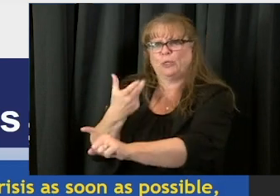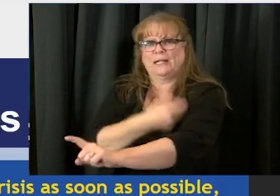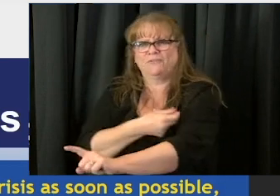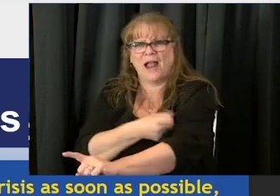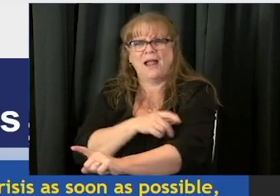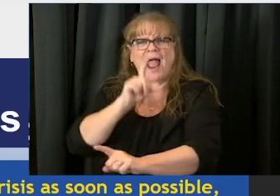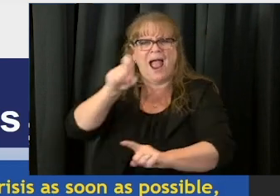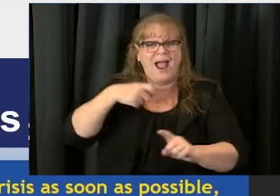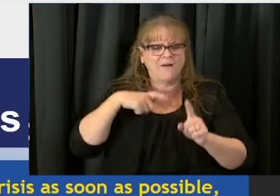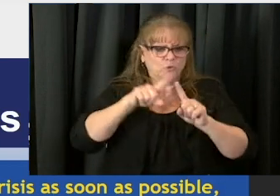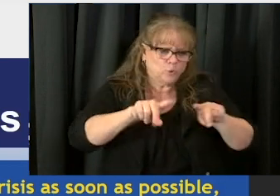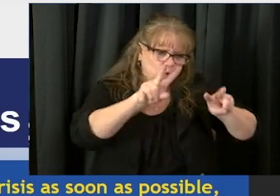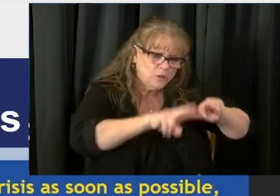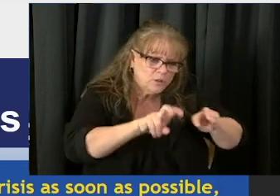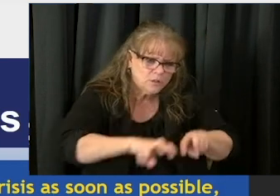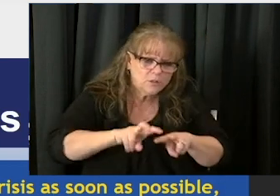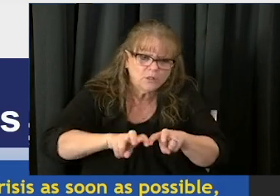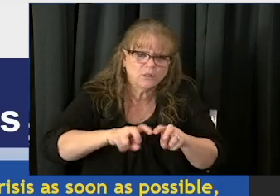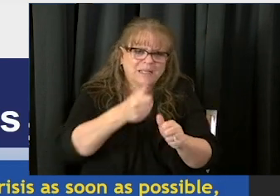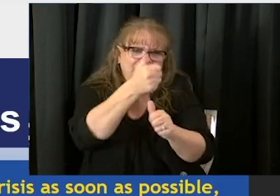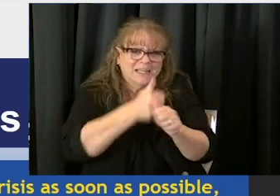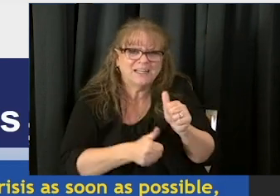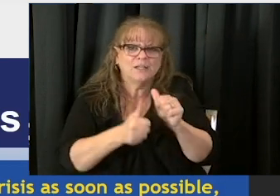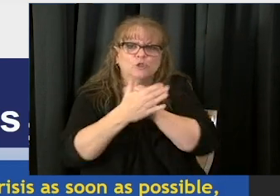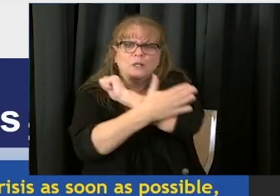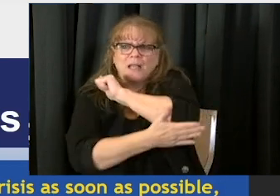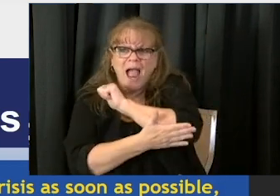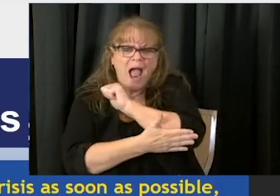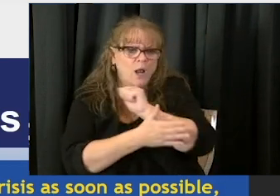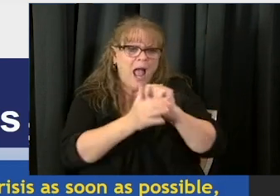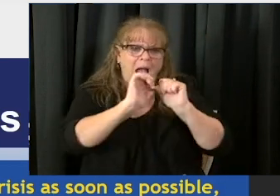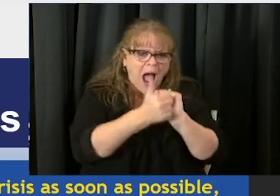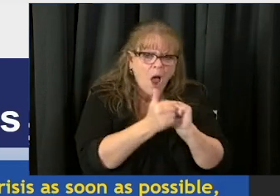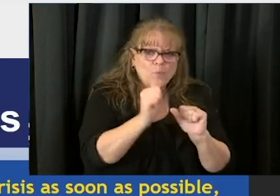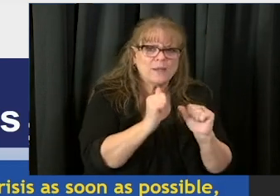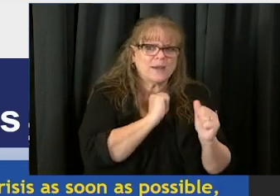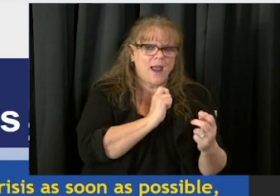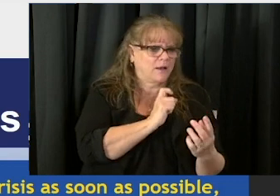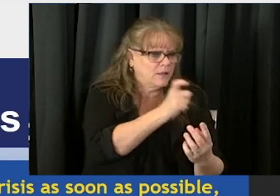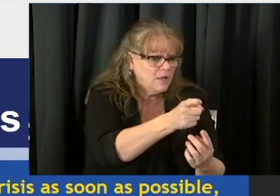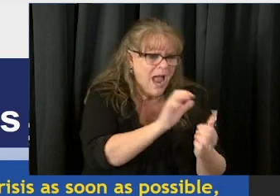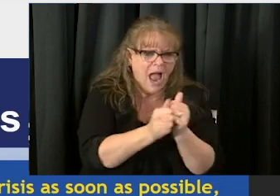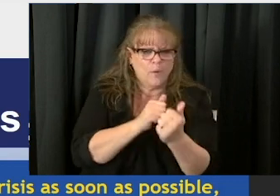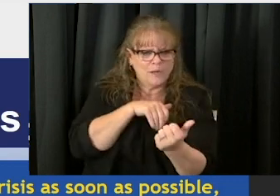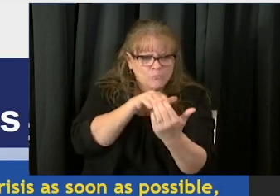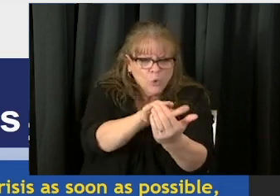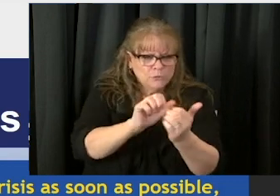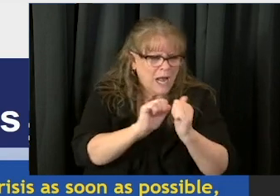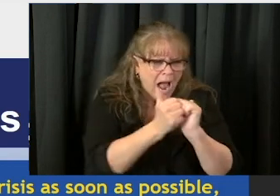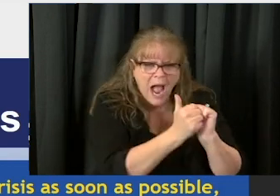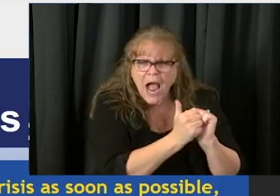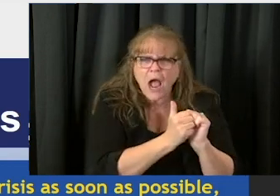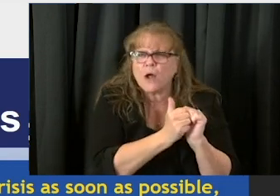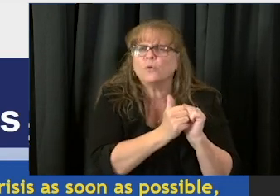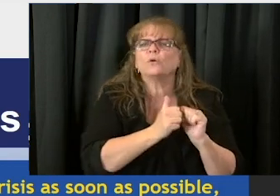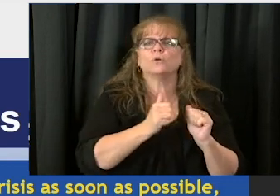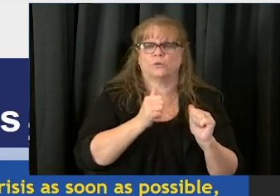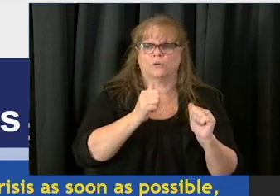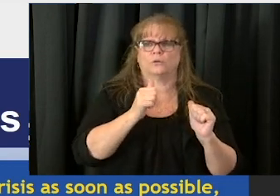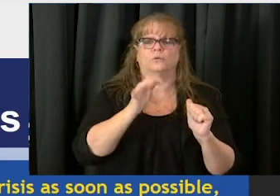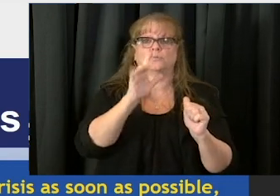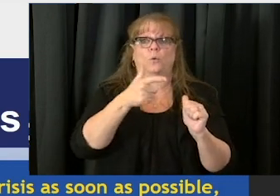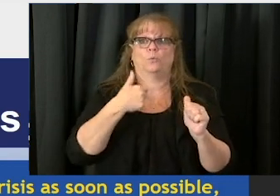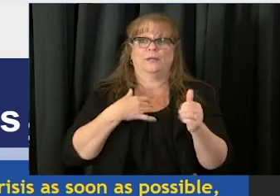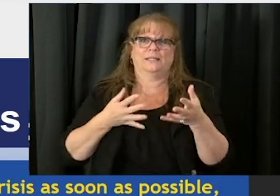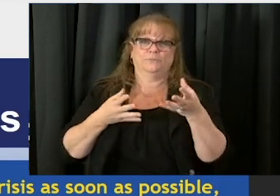In order to streamline vaccine distribution, we are dividing up the responsibilities for vaccine administration between local